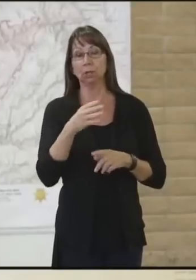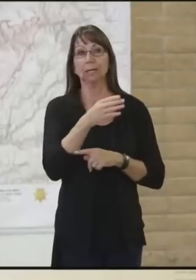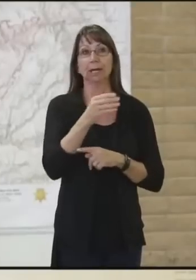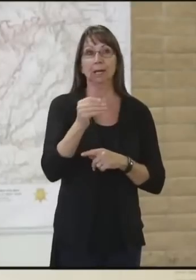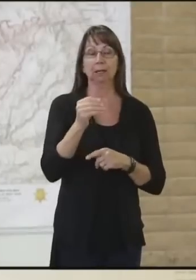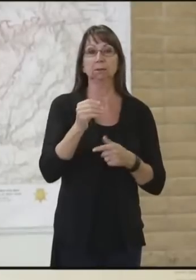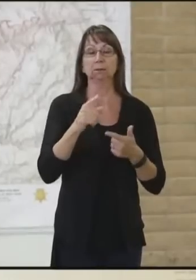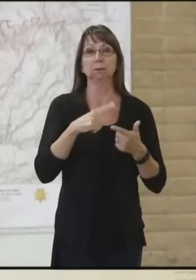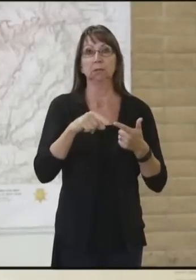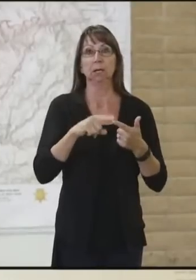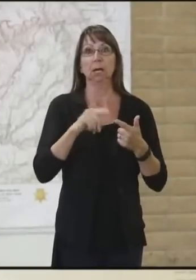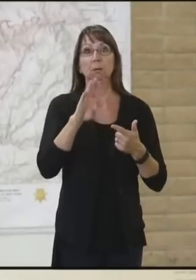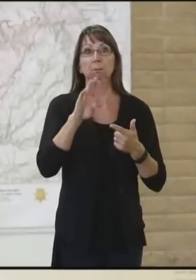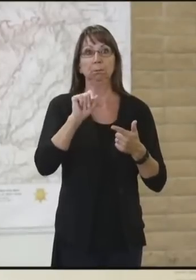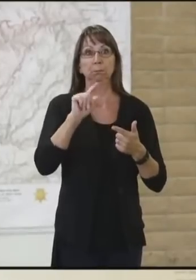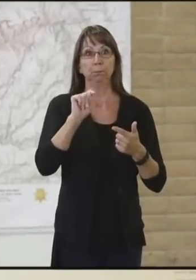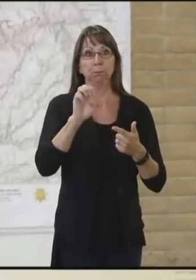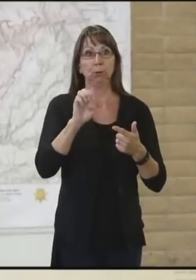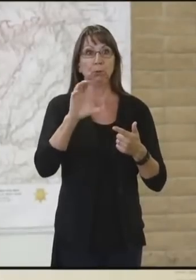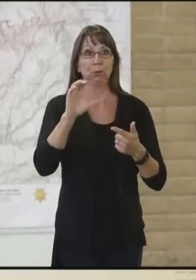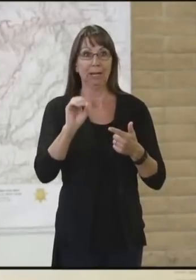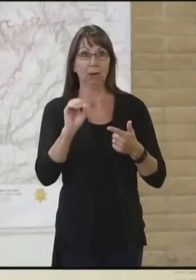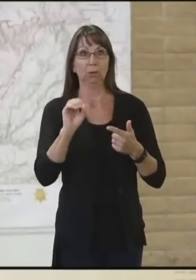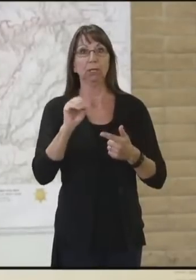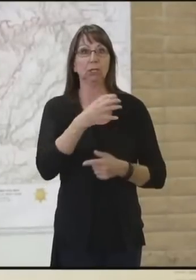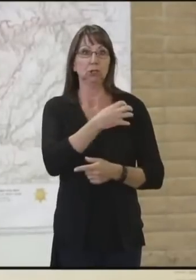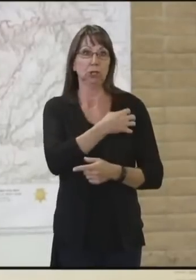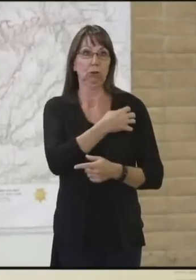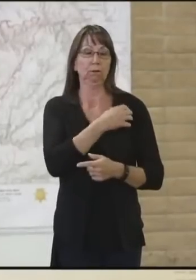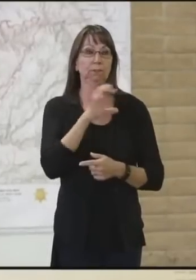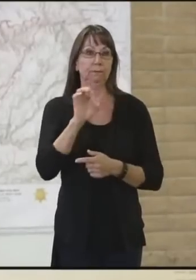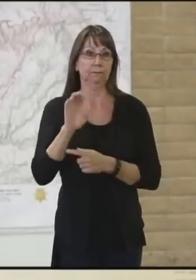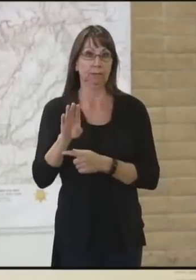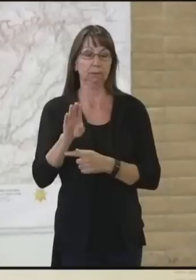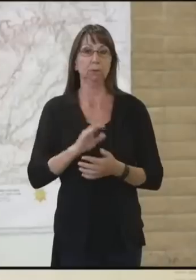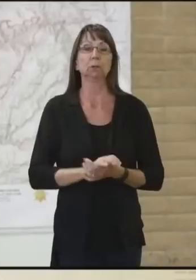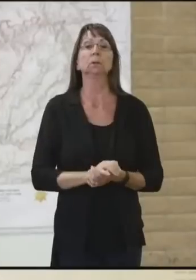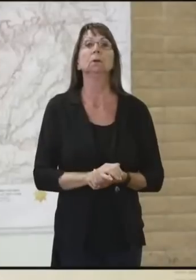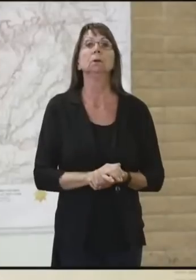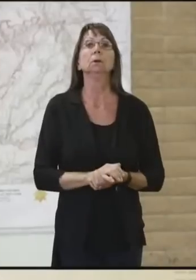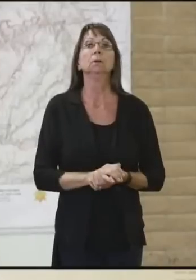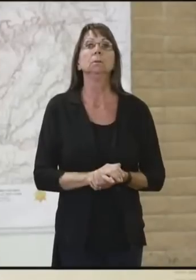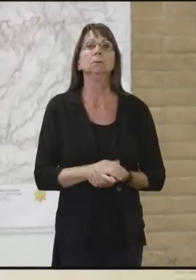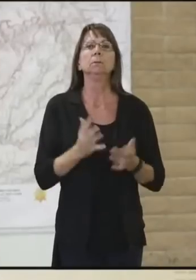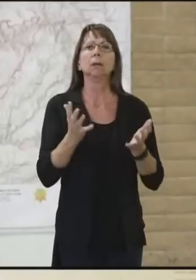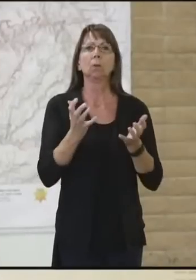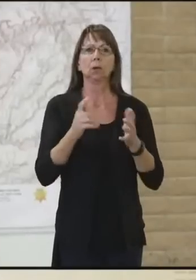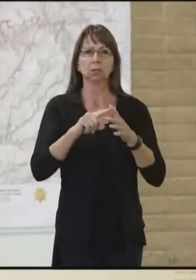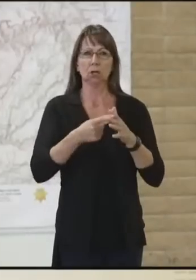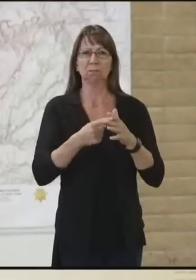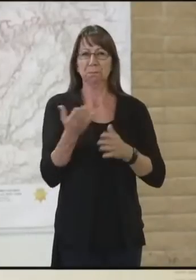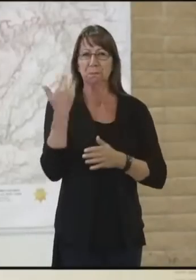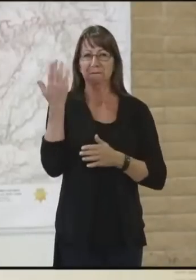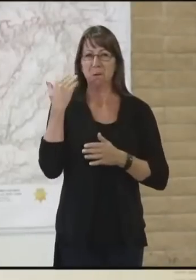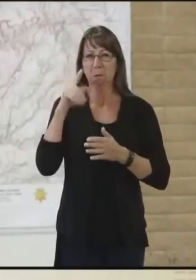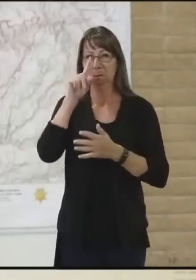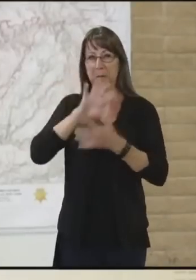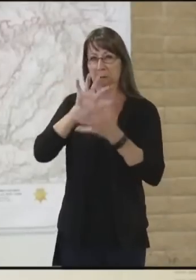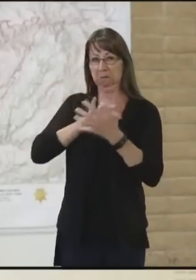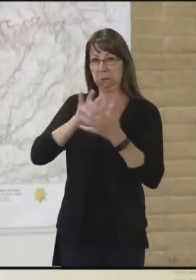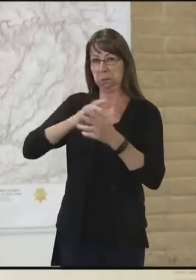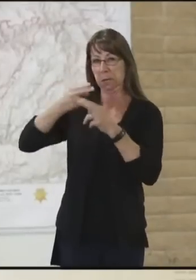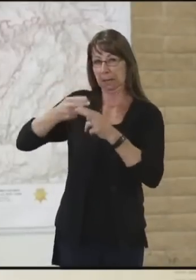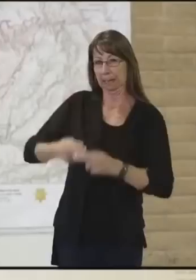page, and the Butte County Sheriff's Facebook page. I want to start with some confusion over names.